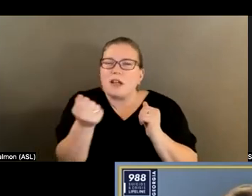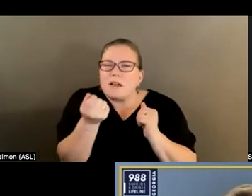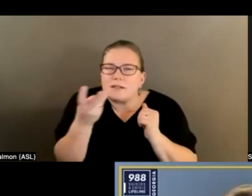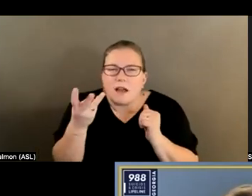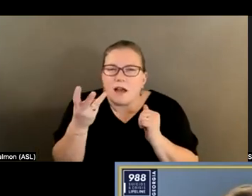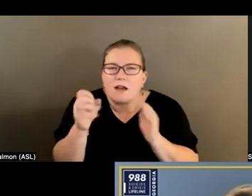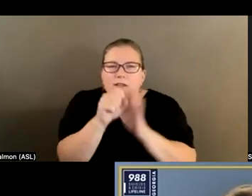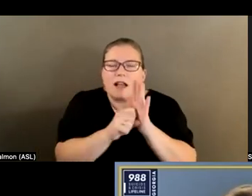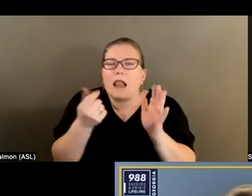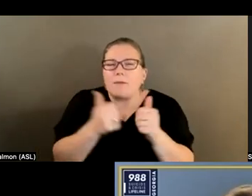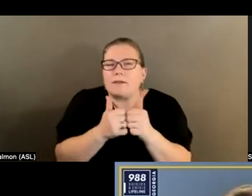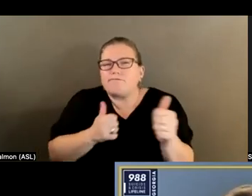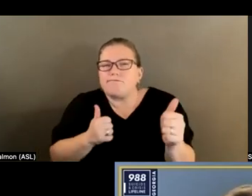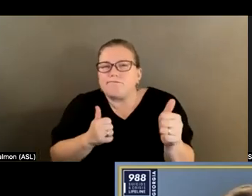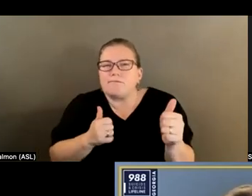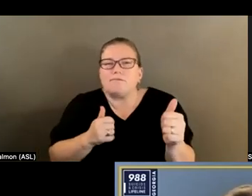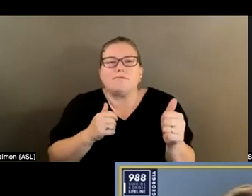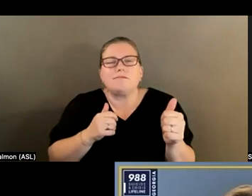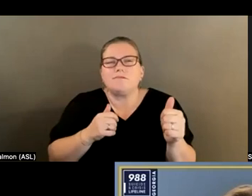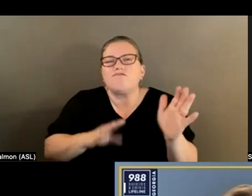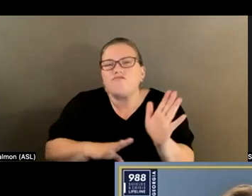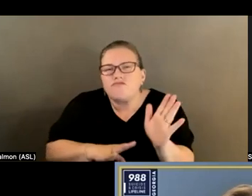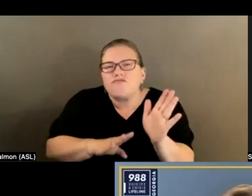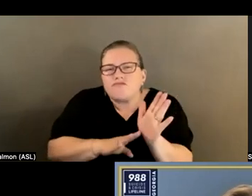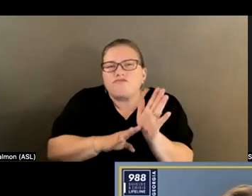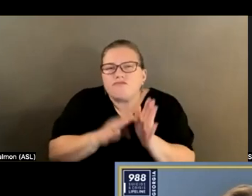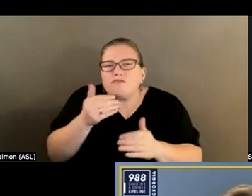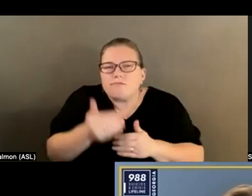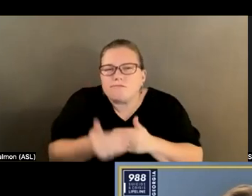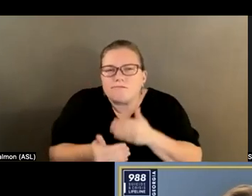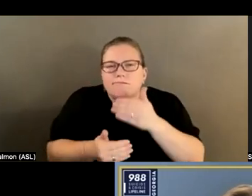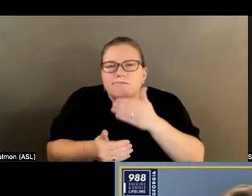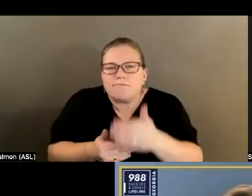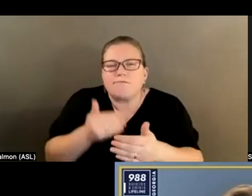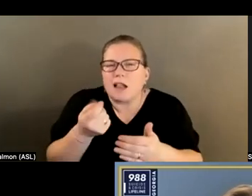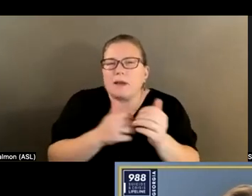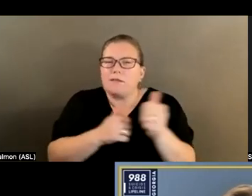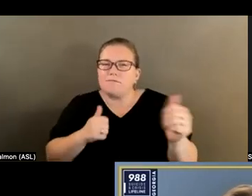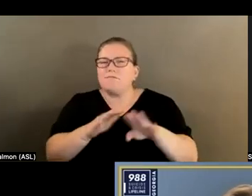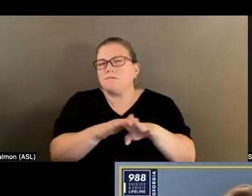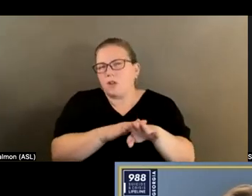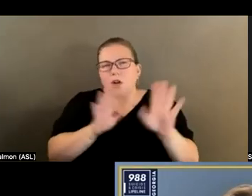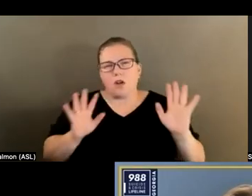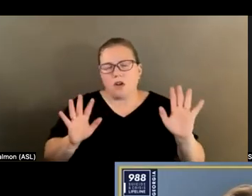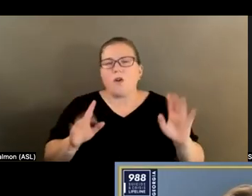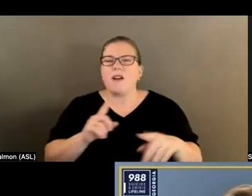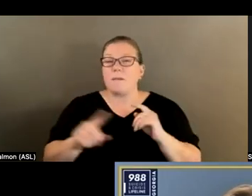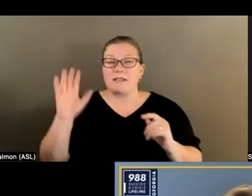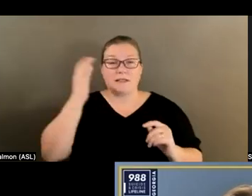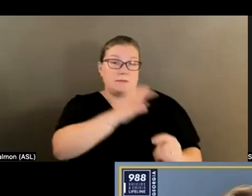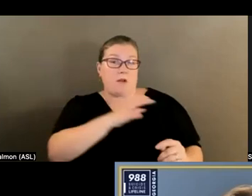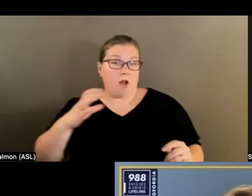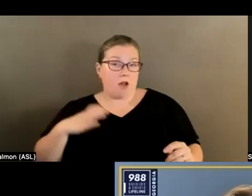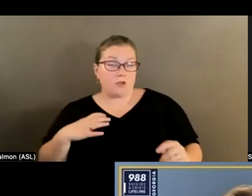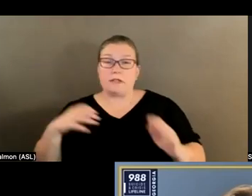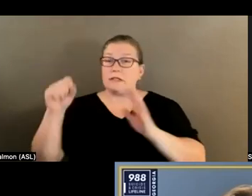of lagging in their developmental stages. But the sense is from Congress and from state